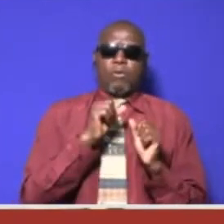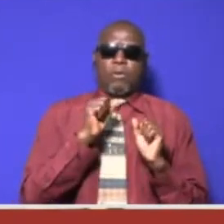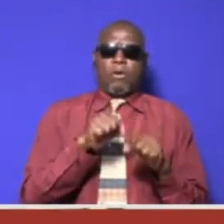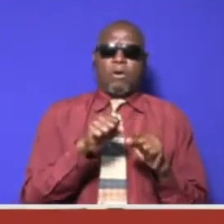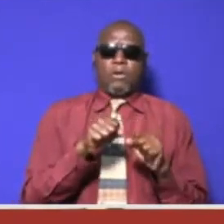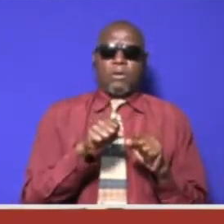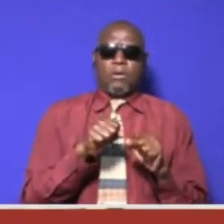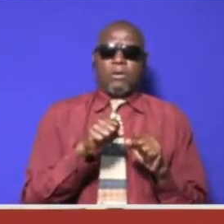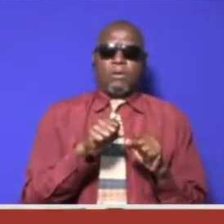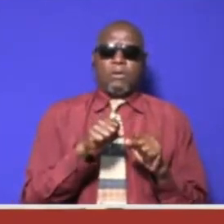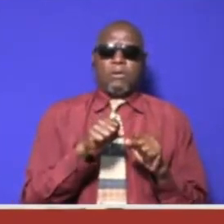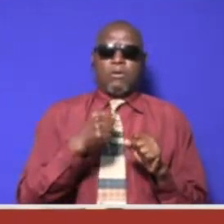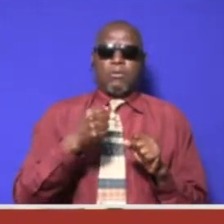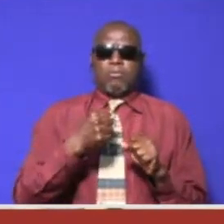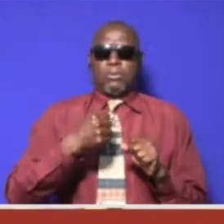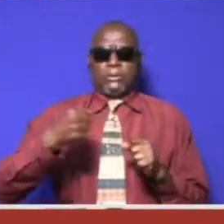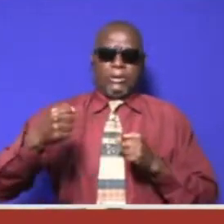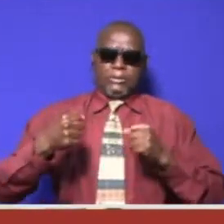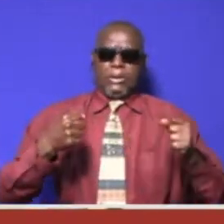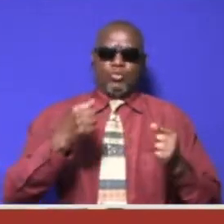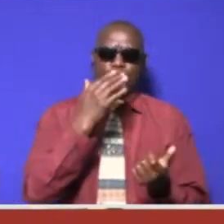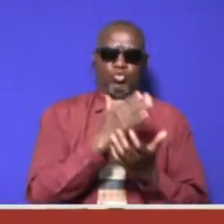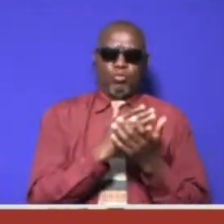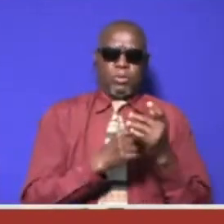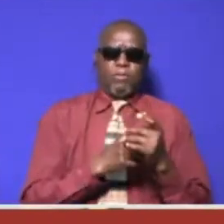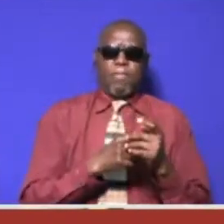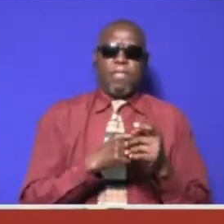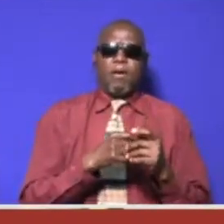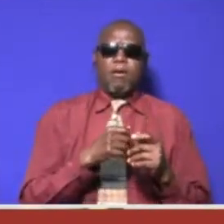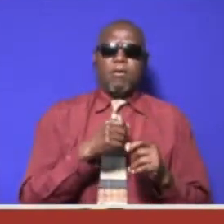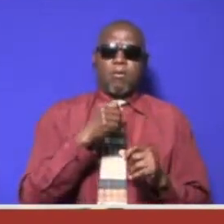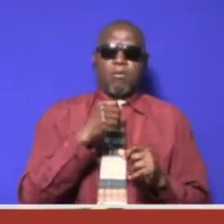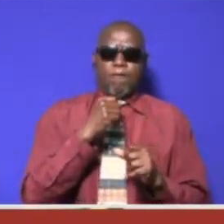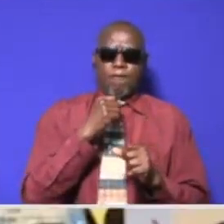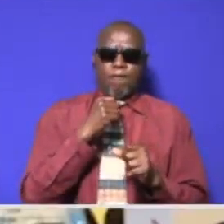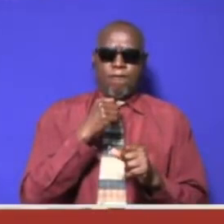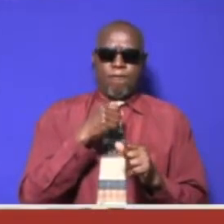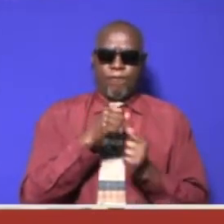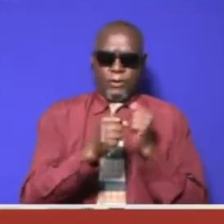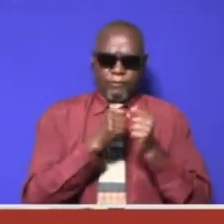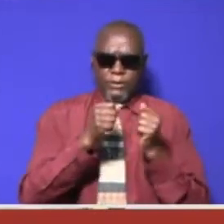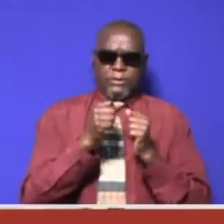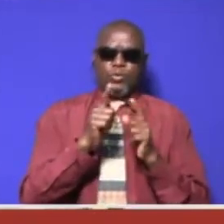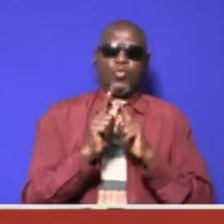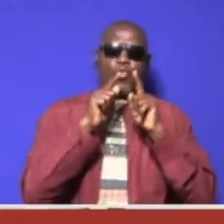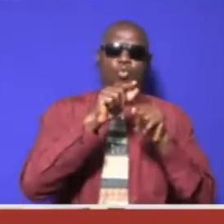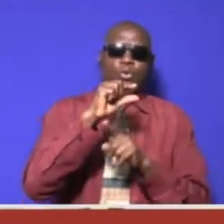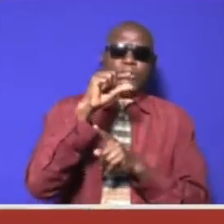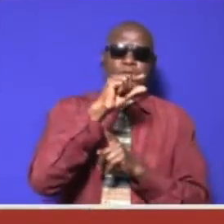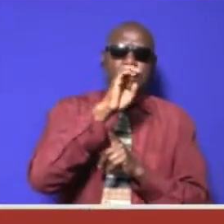those both sides of fighting to go to sit in Geneva, because really we need to stop